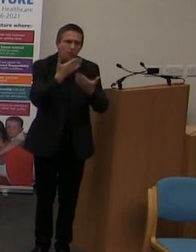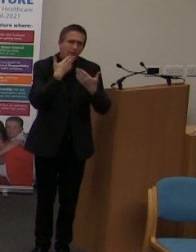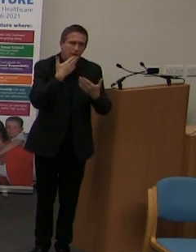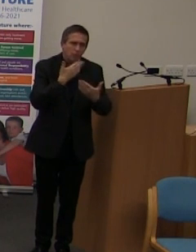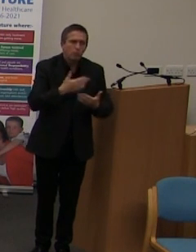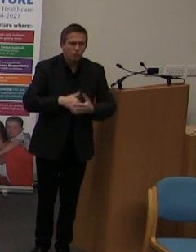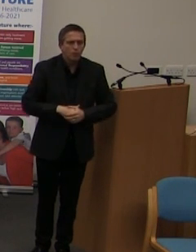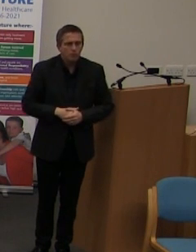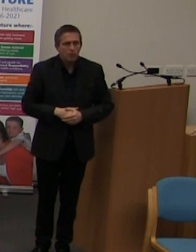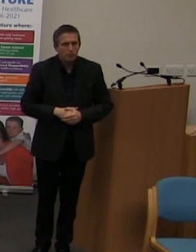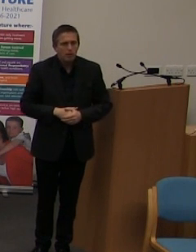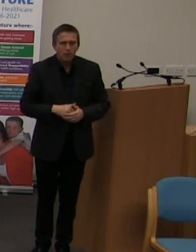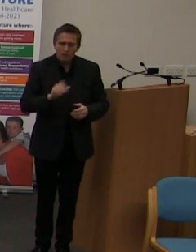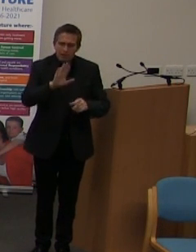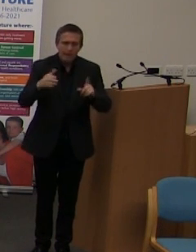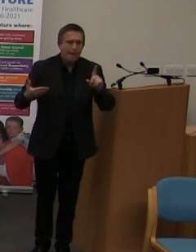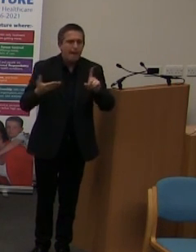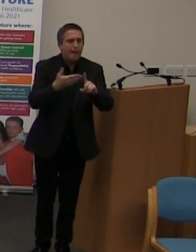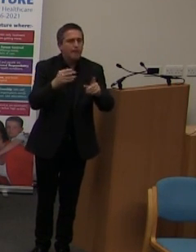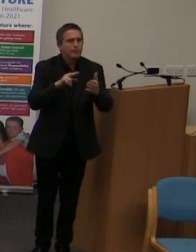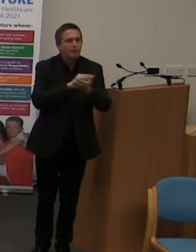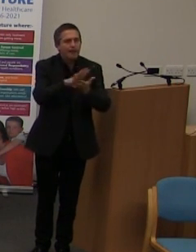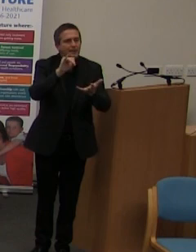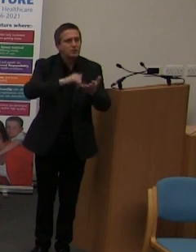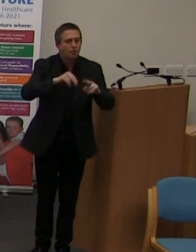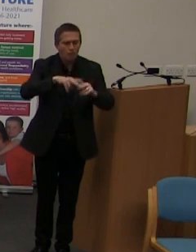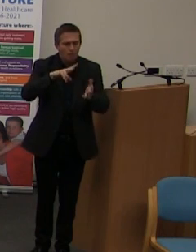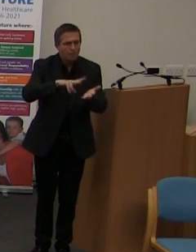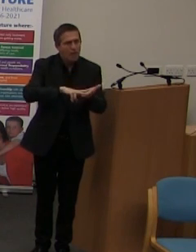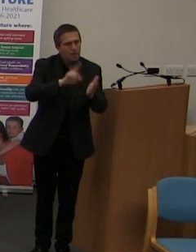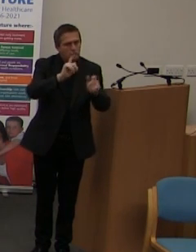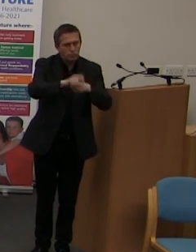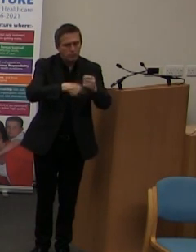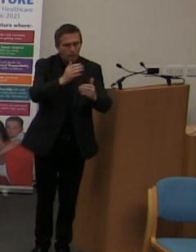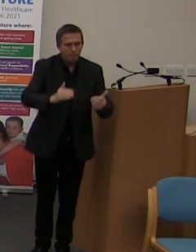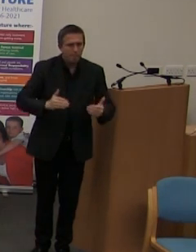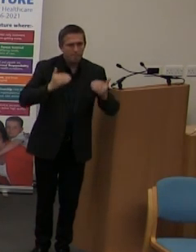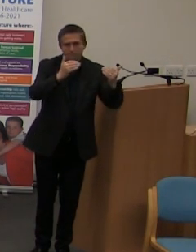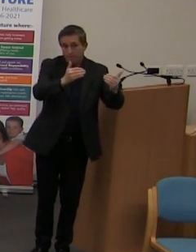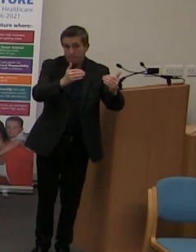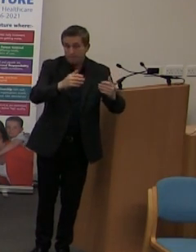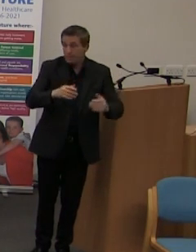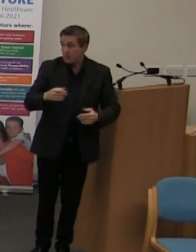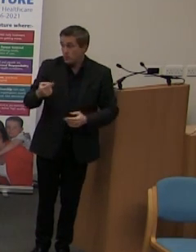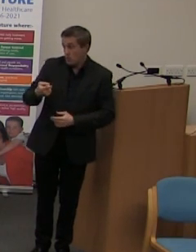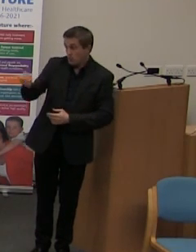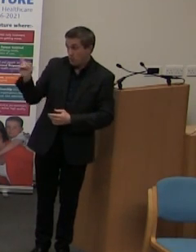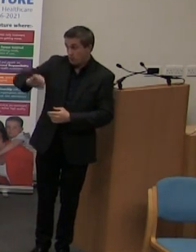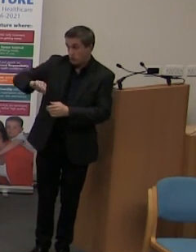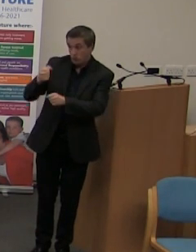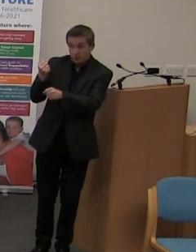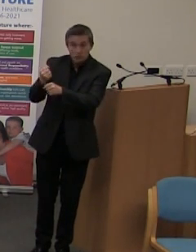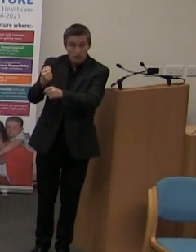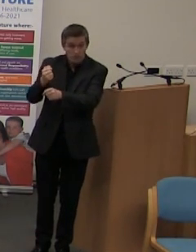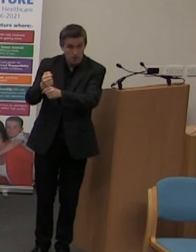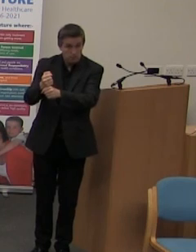sure that the health service provision in this area can be enhanced. So from us in a Scottish Government national